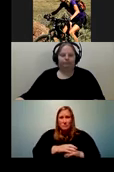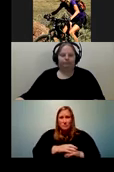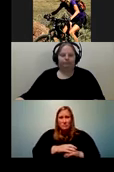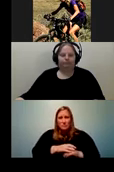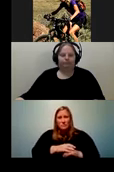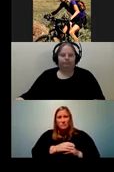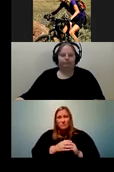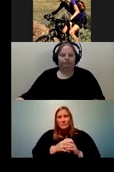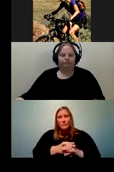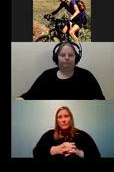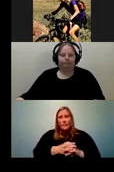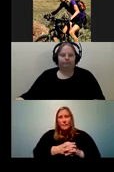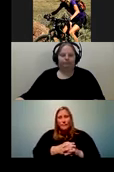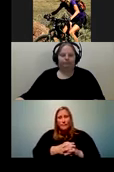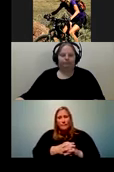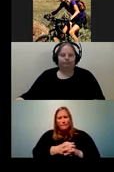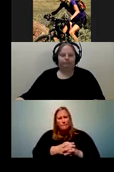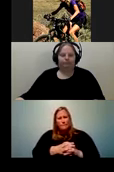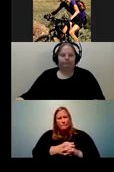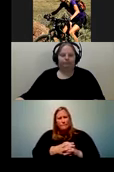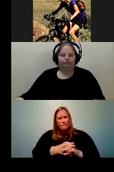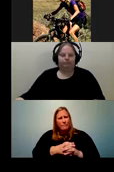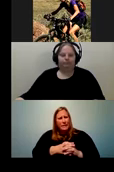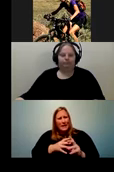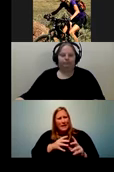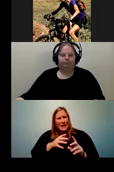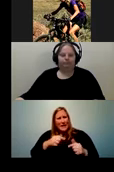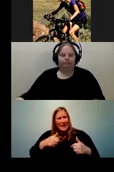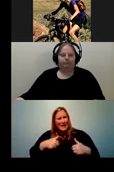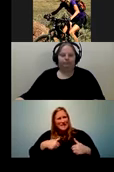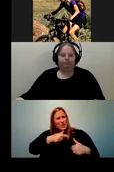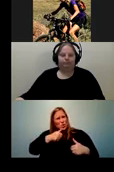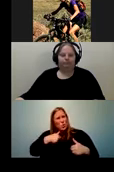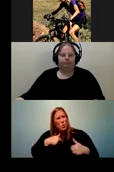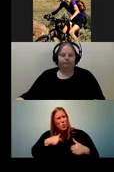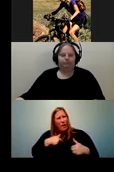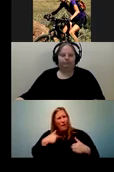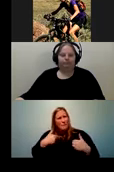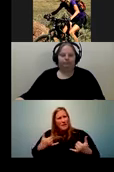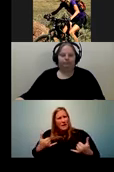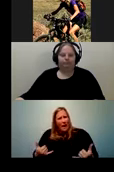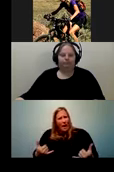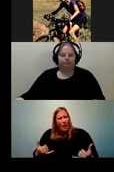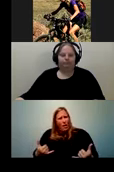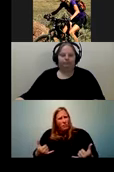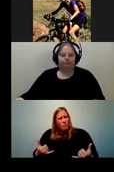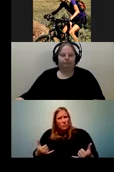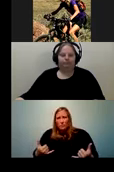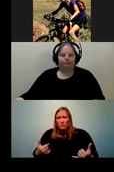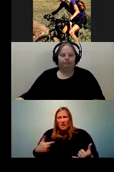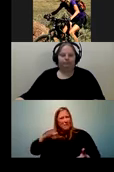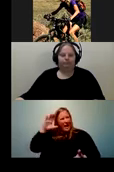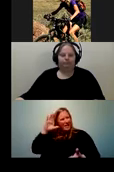he said to me, is this who I am now? Is this how people are going to treat me from now on? Am I less